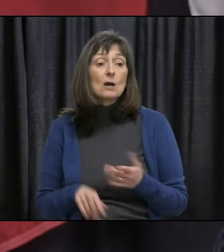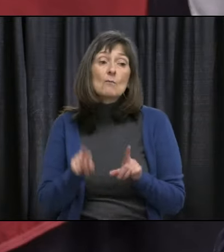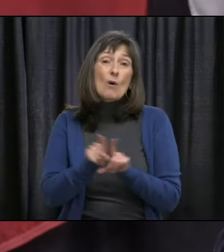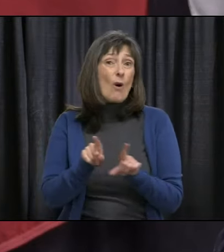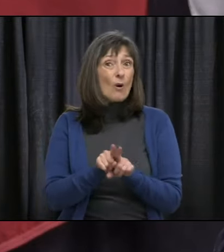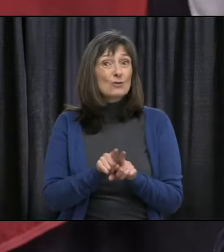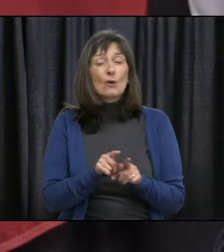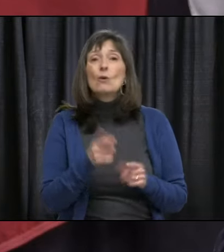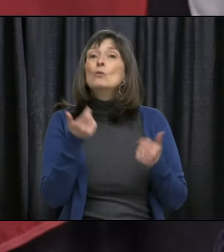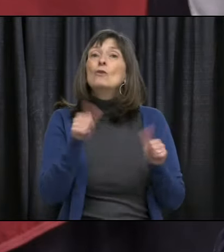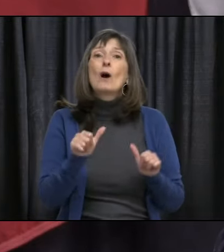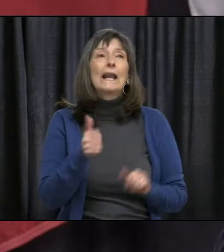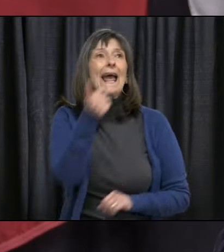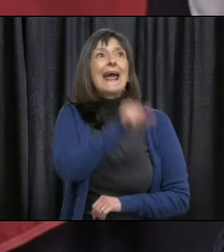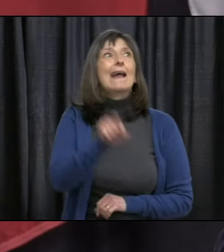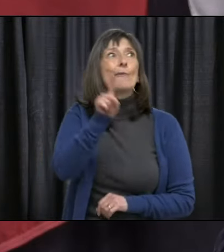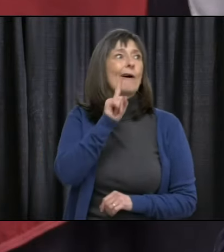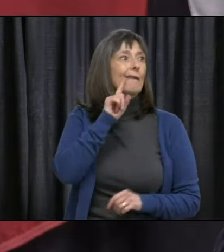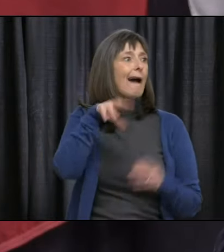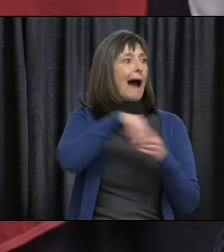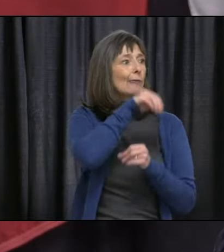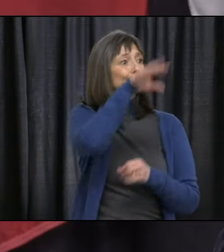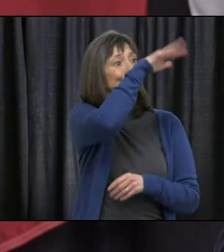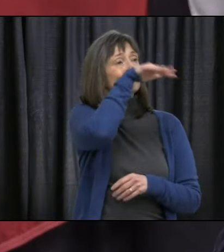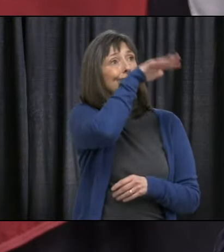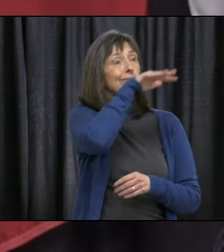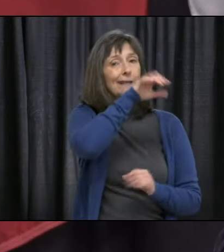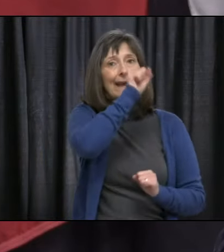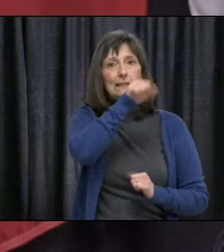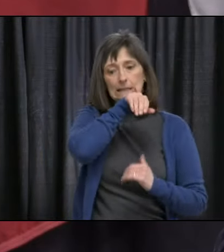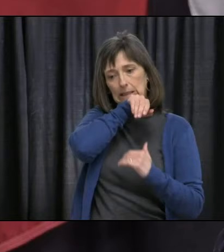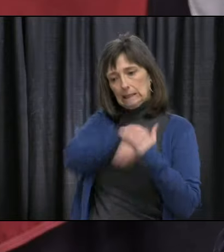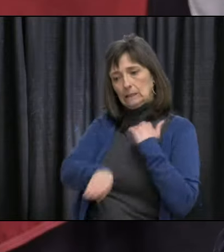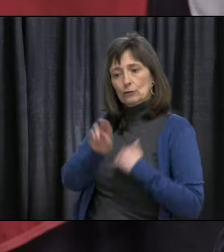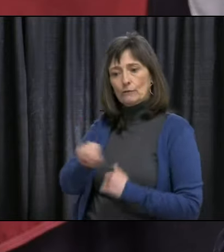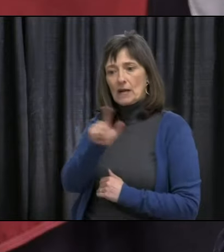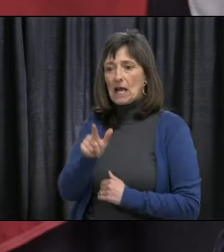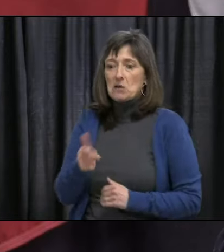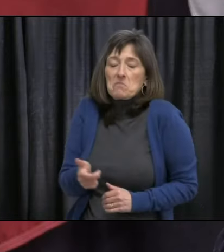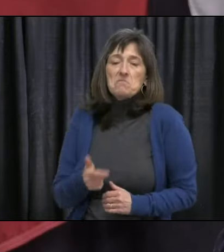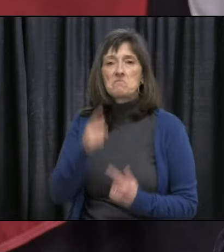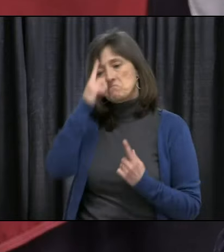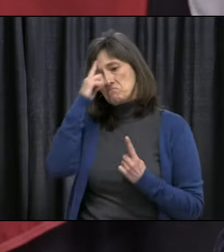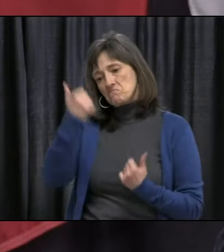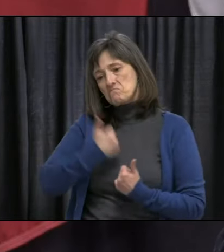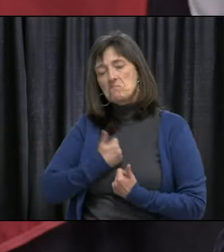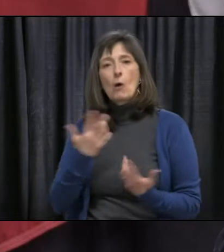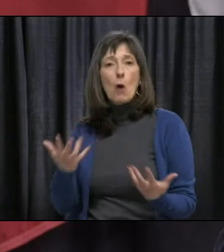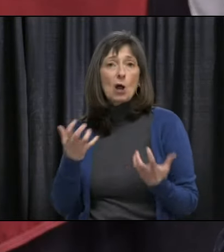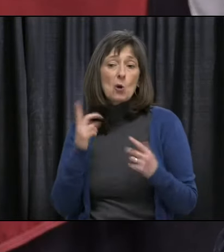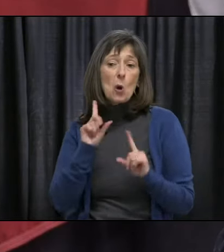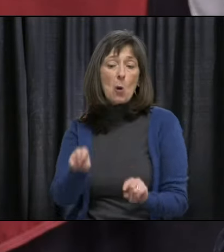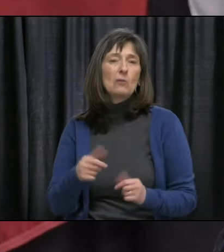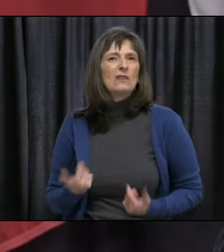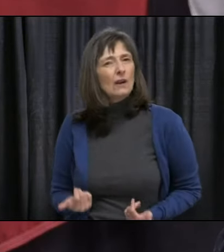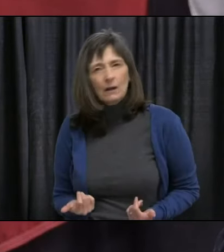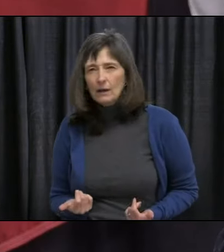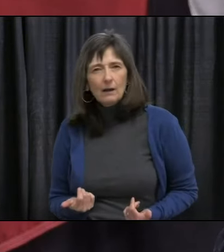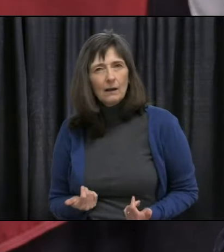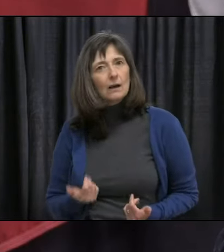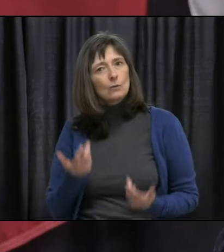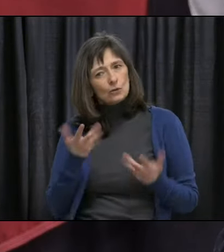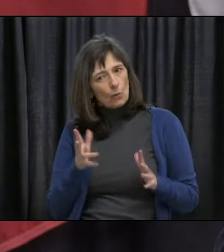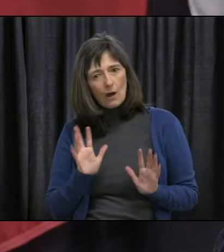wander into Newfoundland and Labrador without having a quarantine plan or self-isolation plan in place, but knowing too that they were coming here